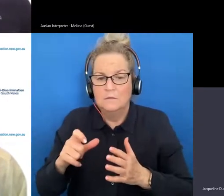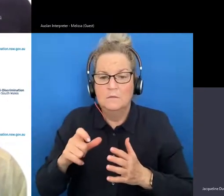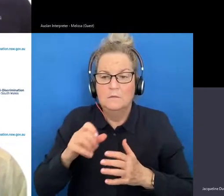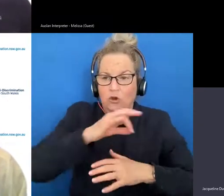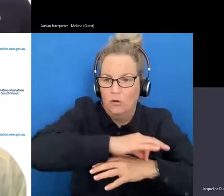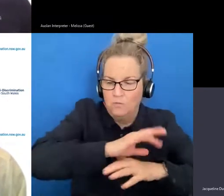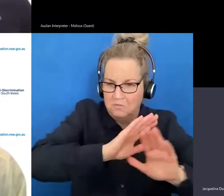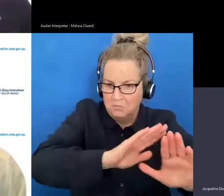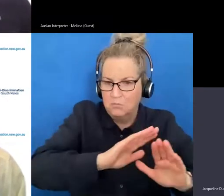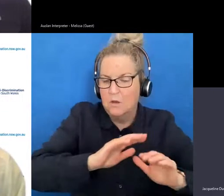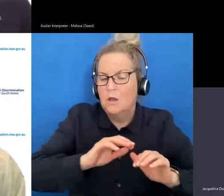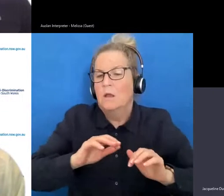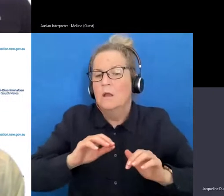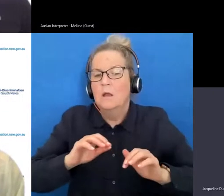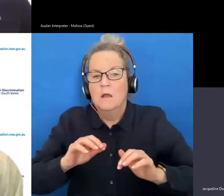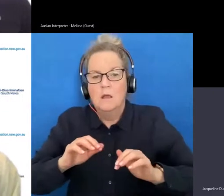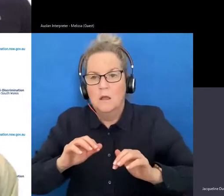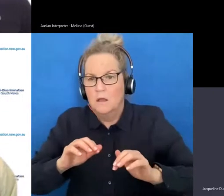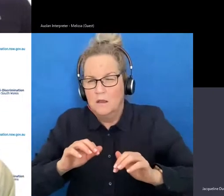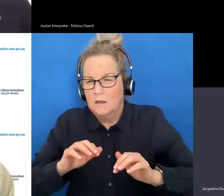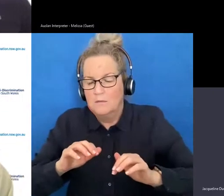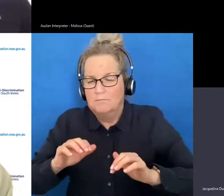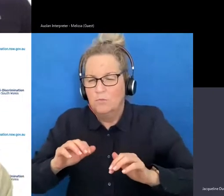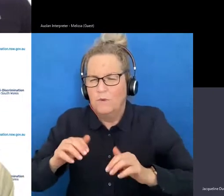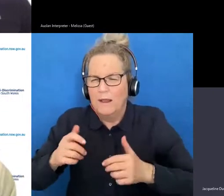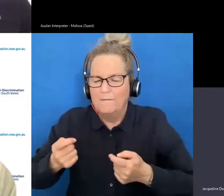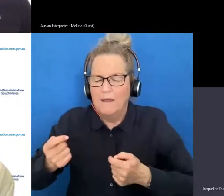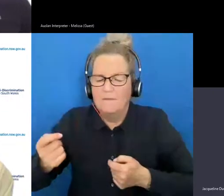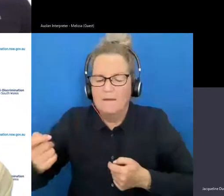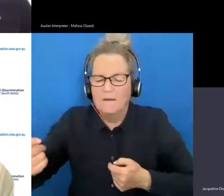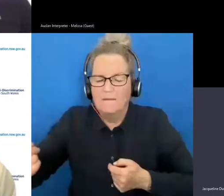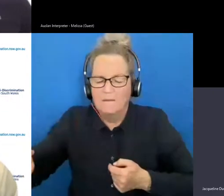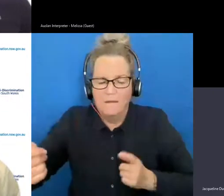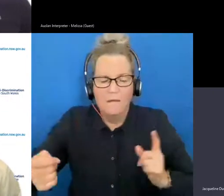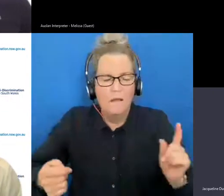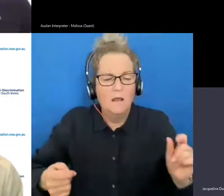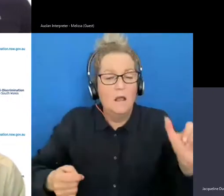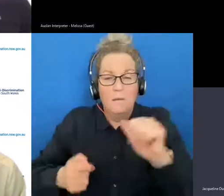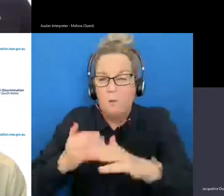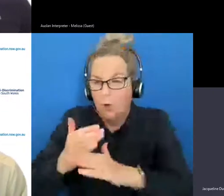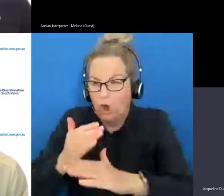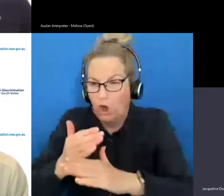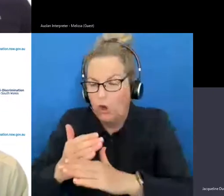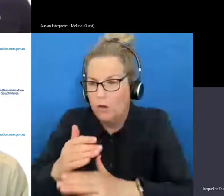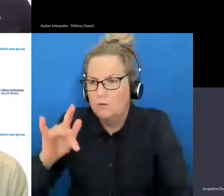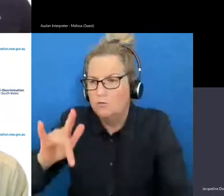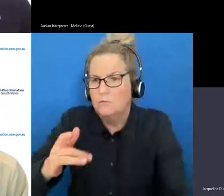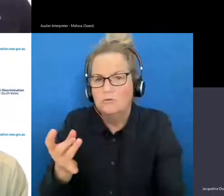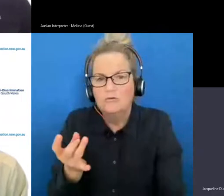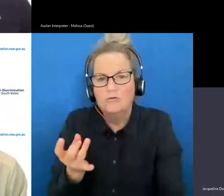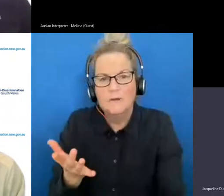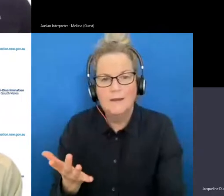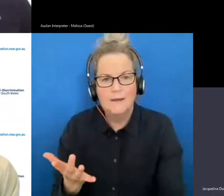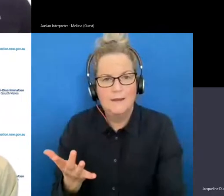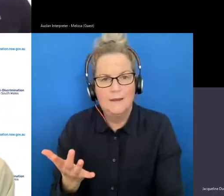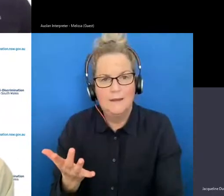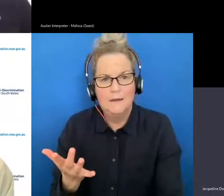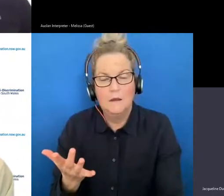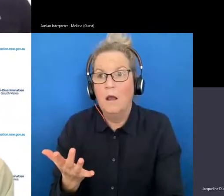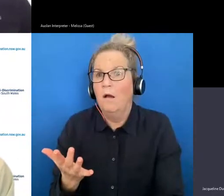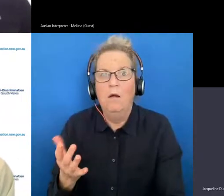to work who can't participate in the workforce equally because they don't have appropriate workplace